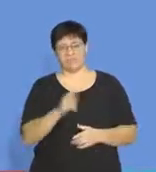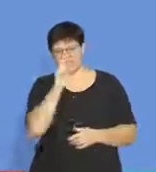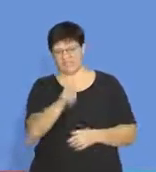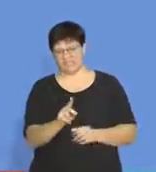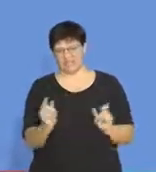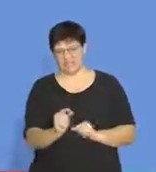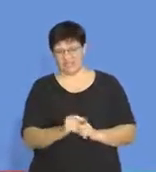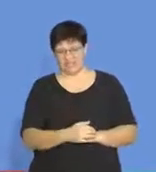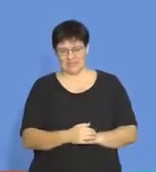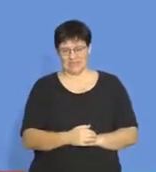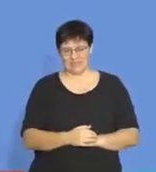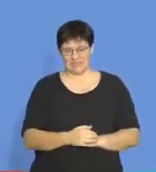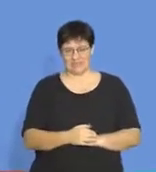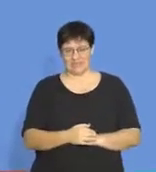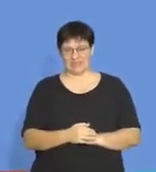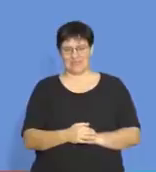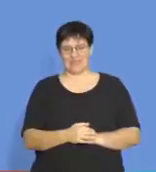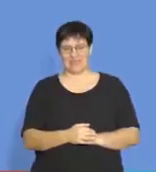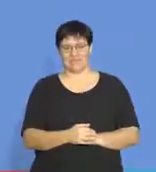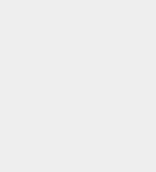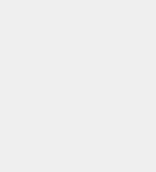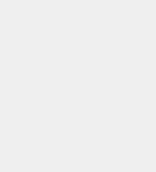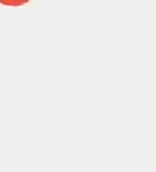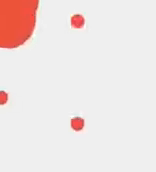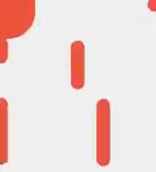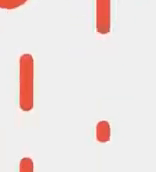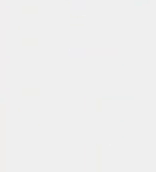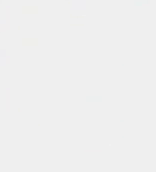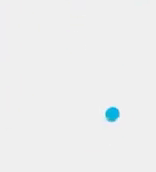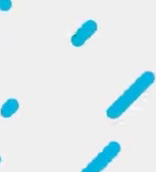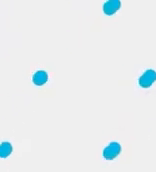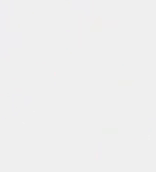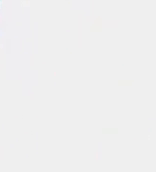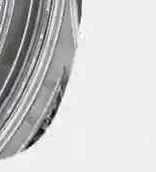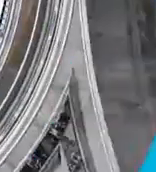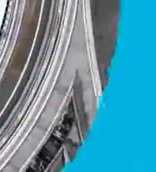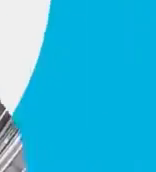equation. Please stay tuned. I'll be back just now.